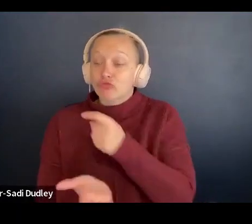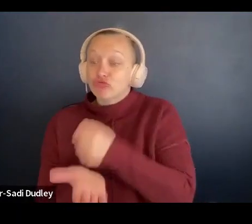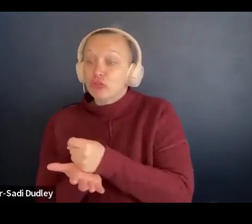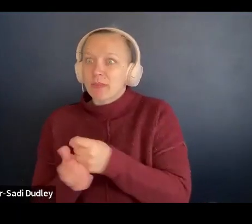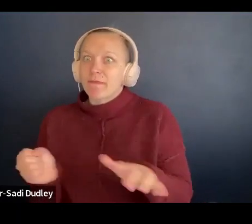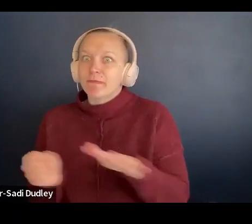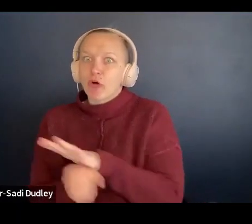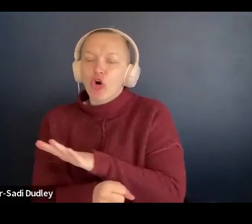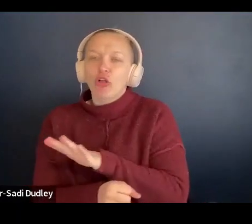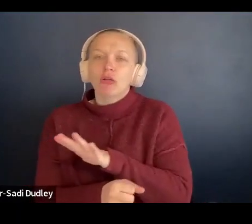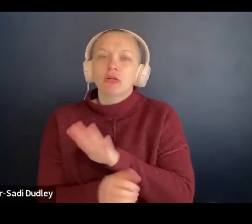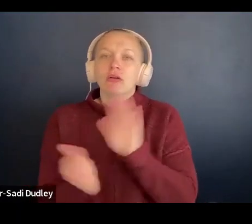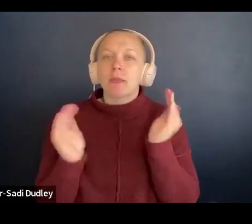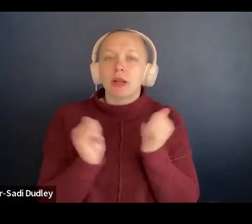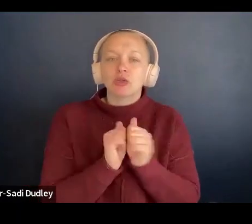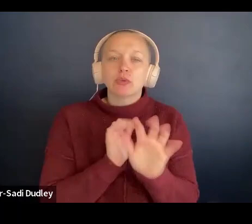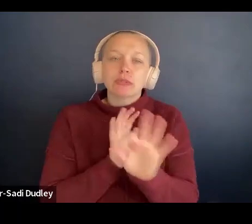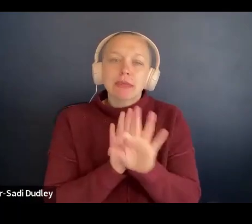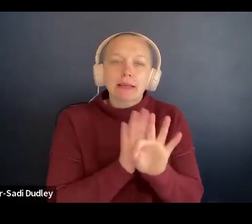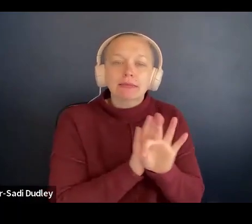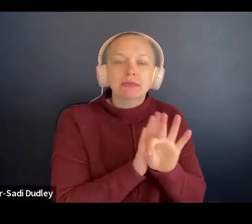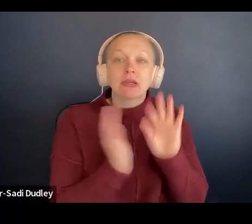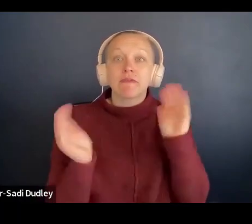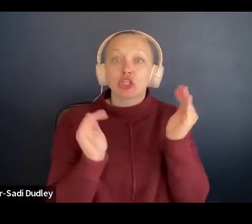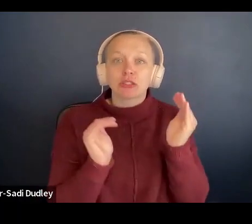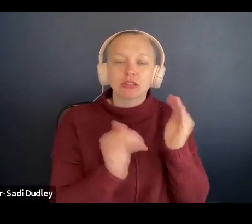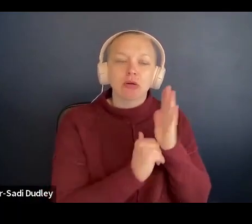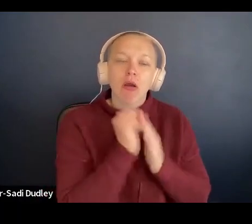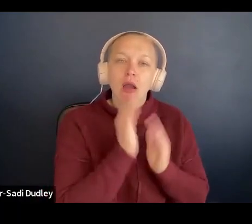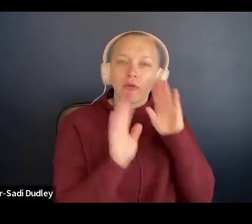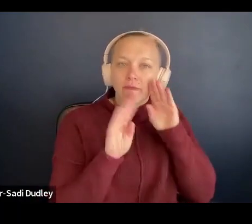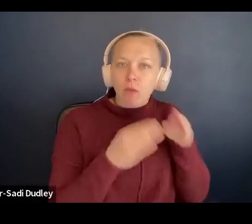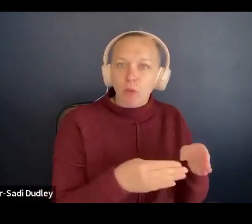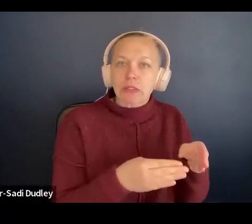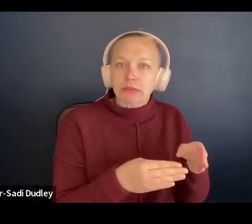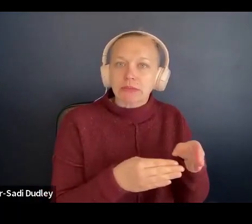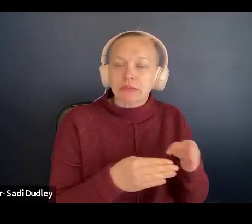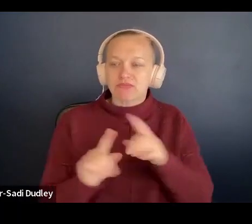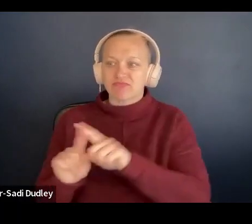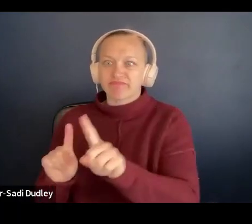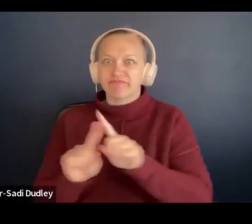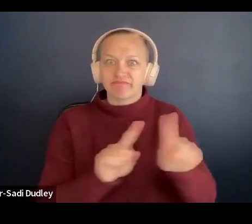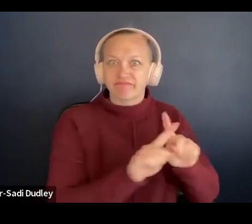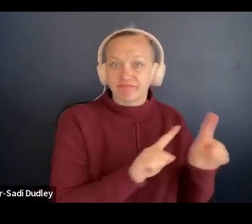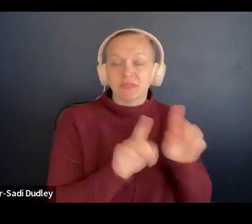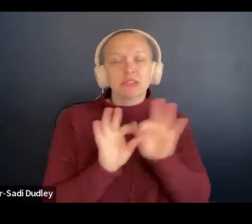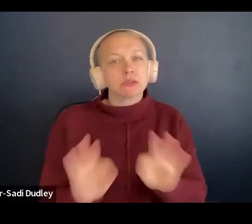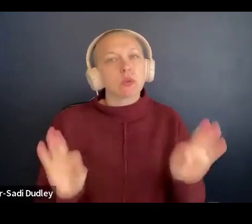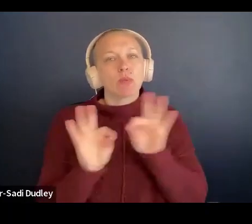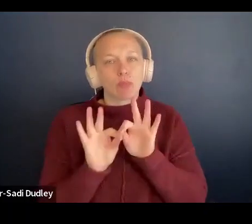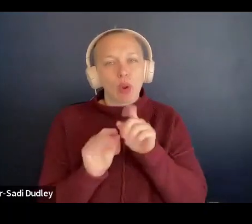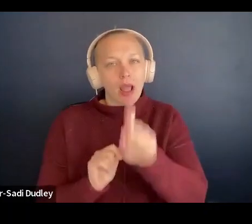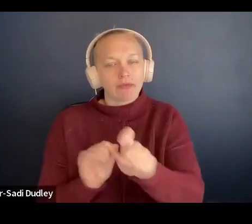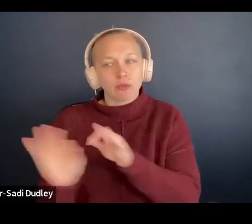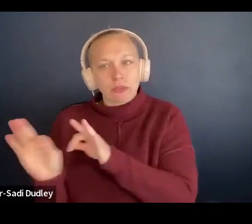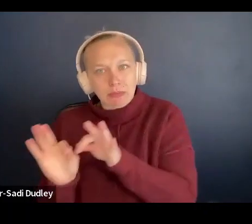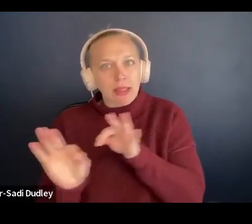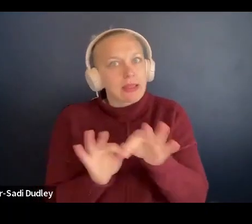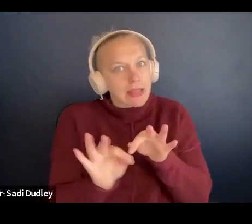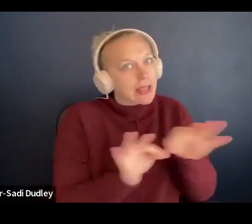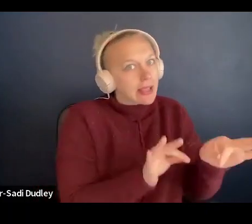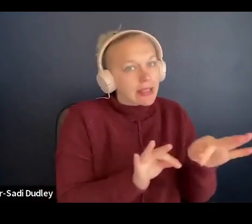selective treatment versus comfort-focused treatment. I think it's very important to explain this